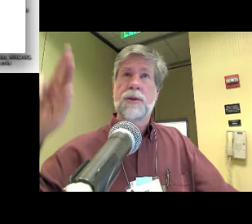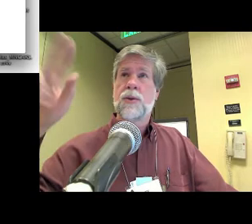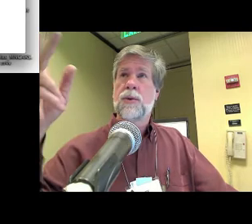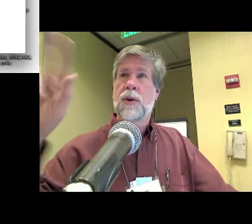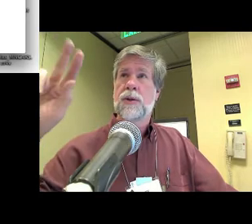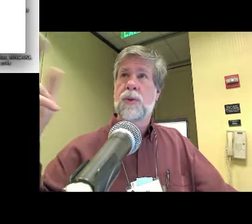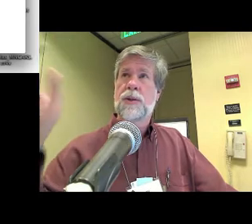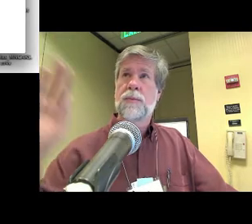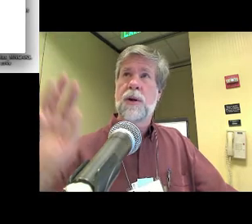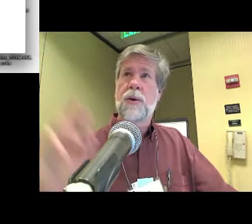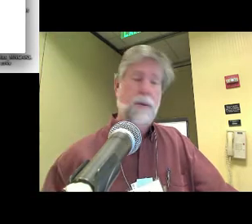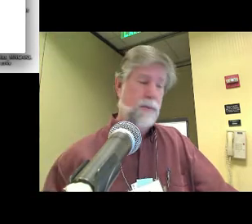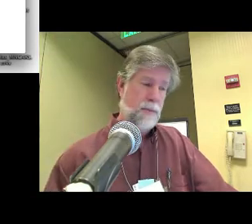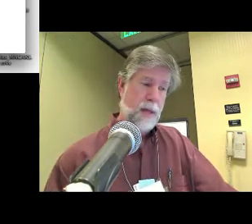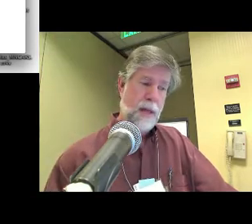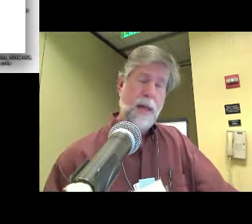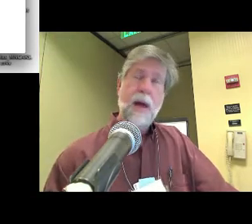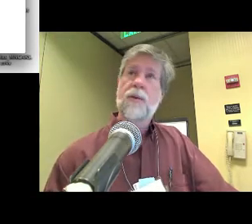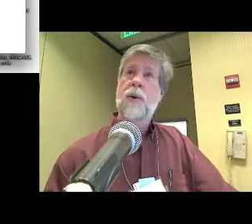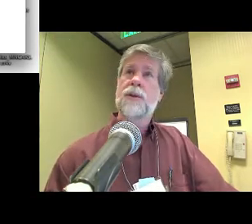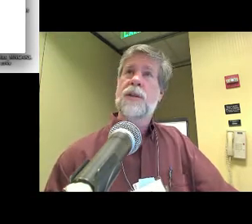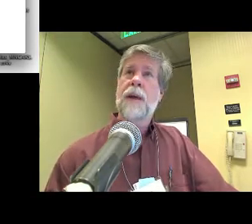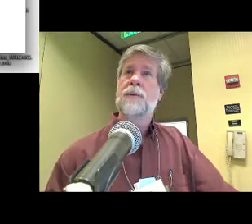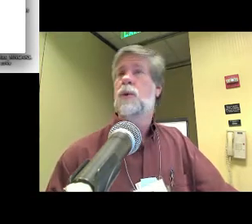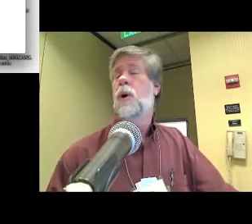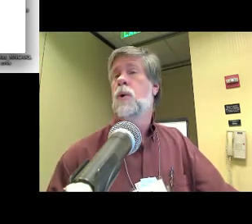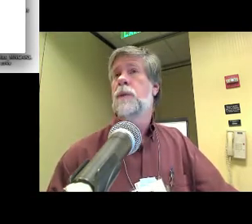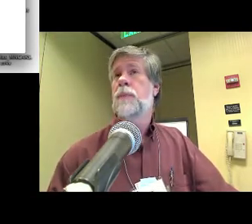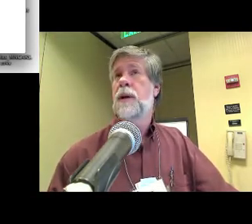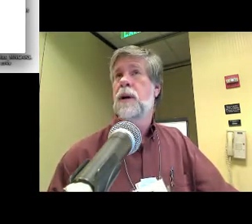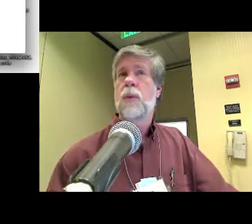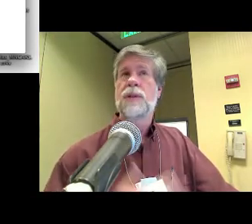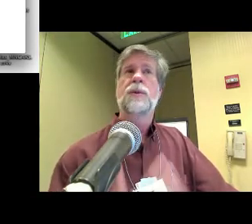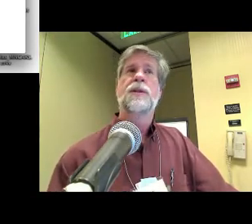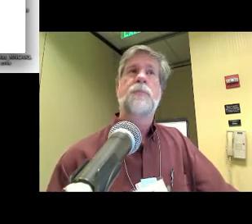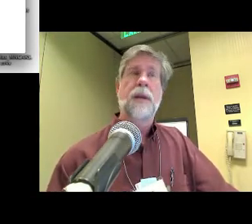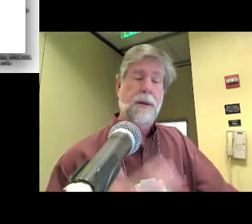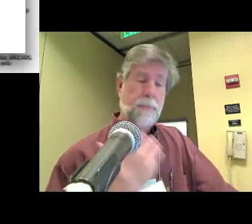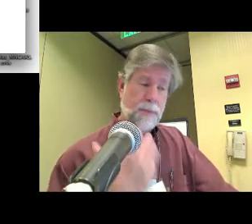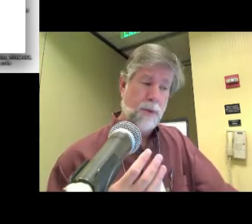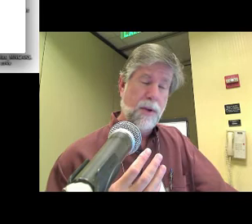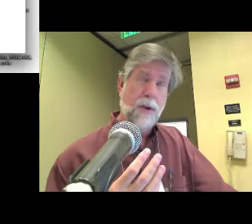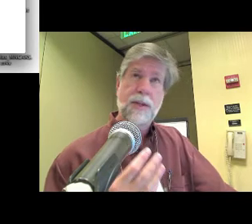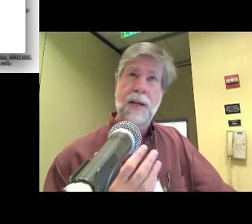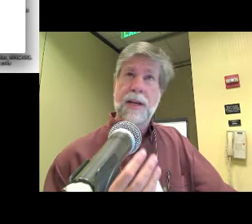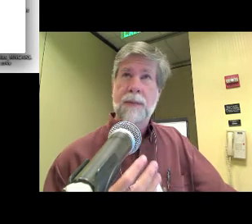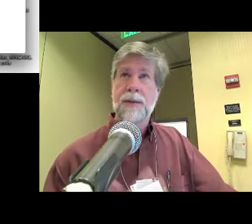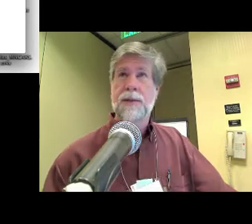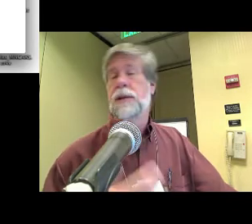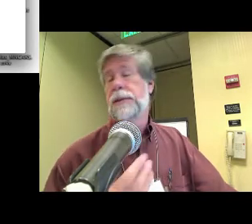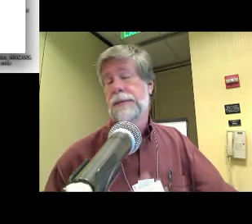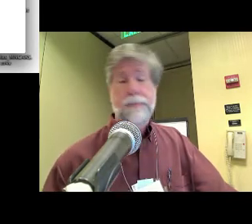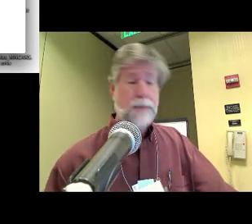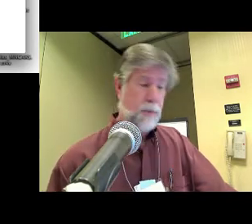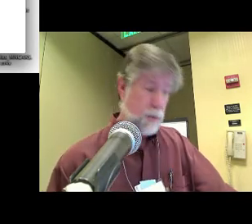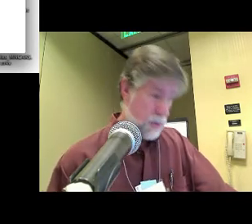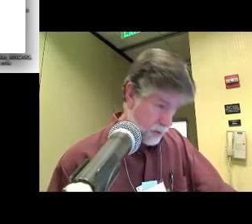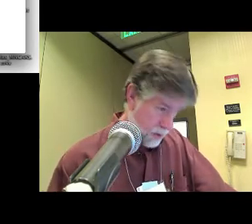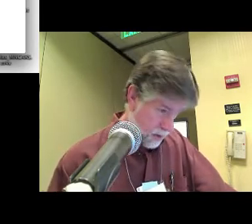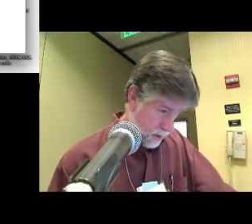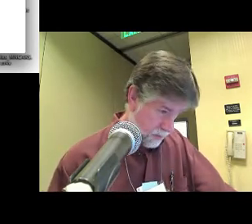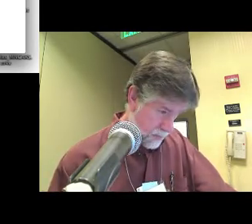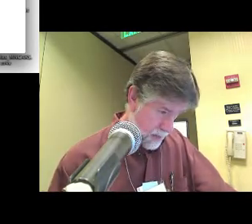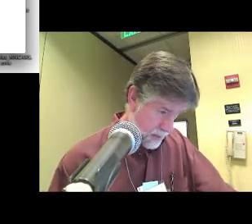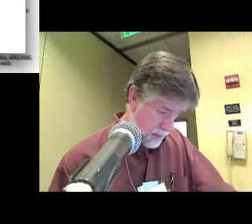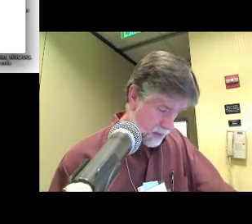form, and you can switch among all of them. Of course, the captions will only appear when someone's speaking. So if you don't see any captions, that's because